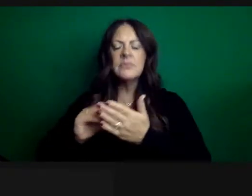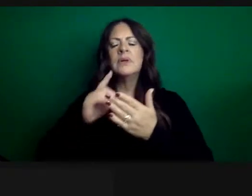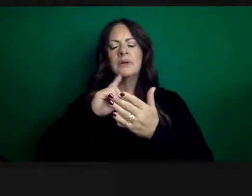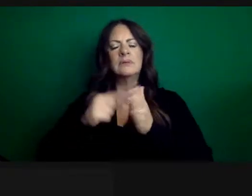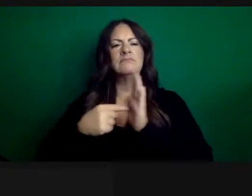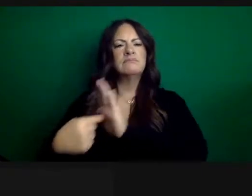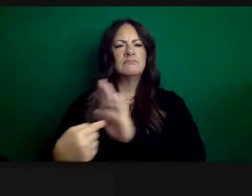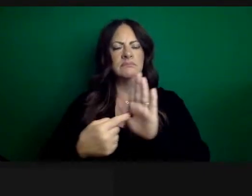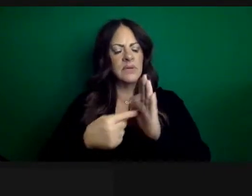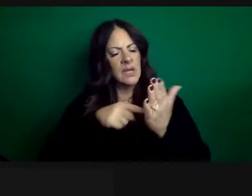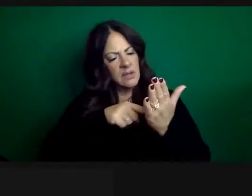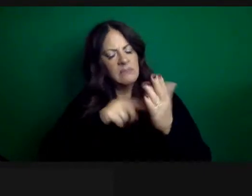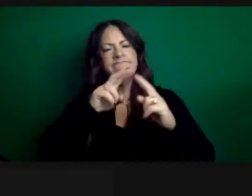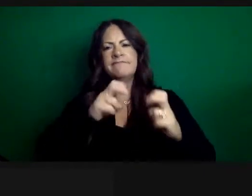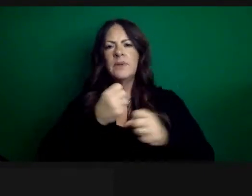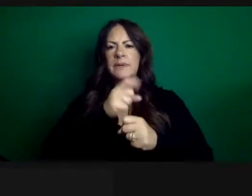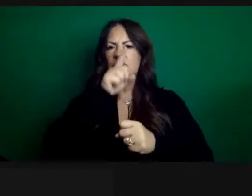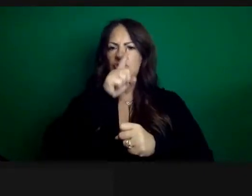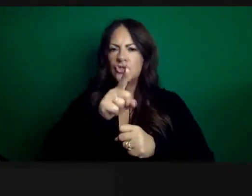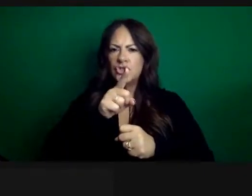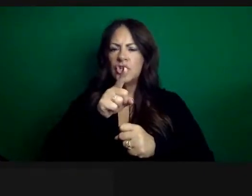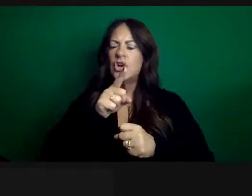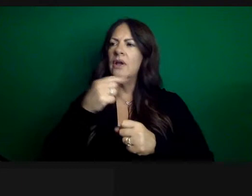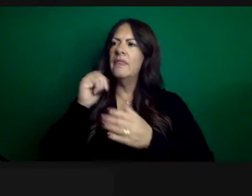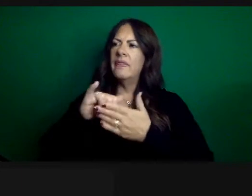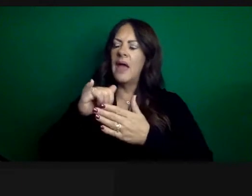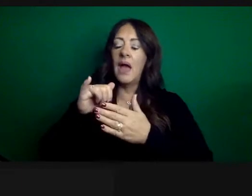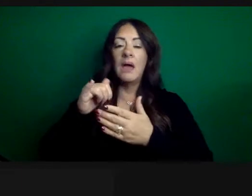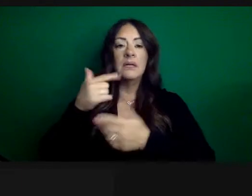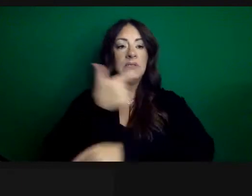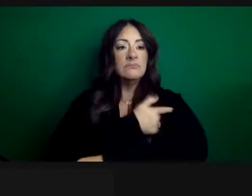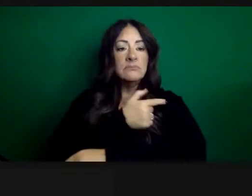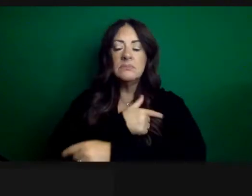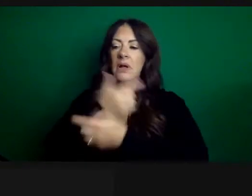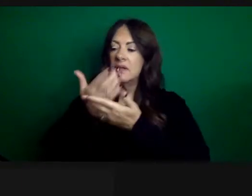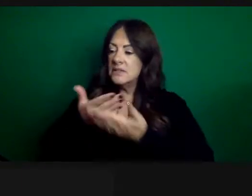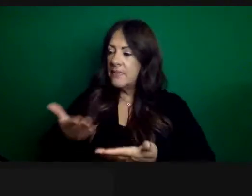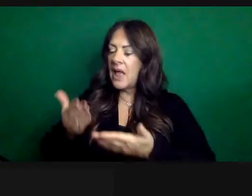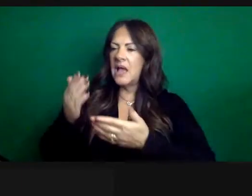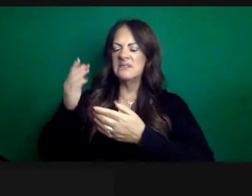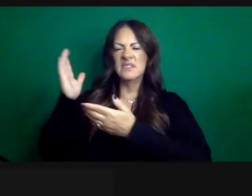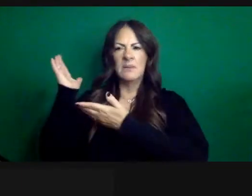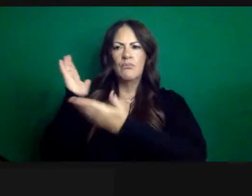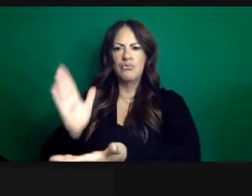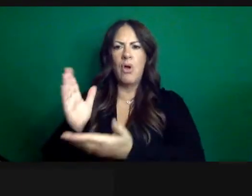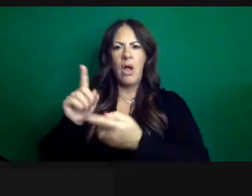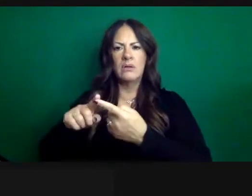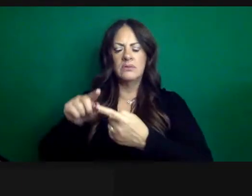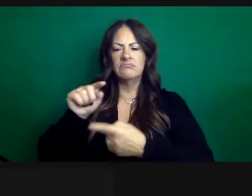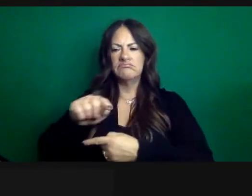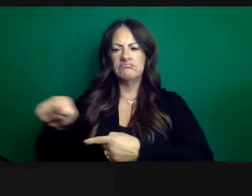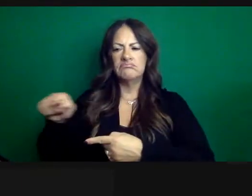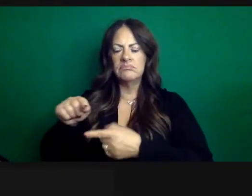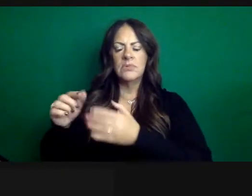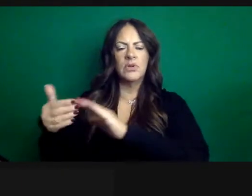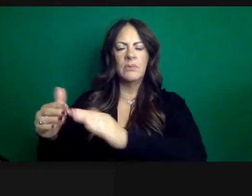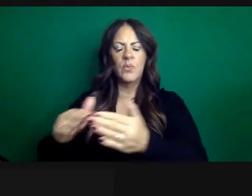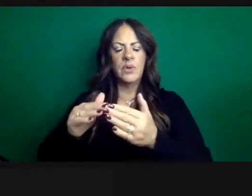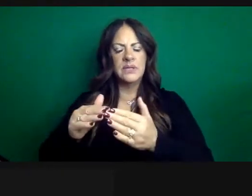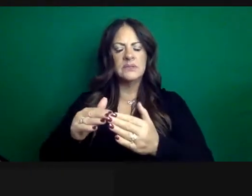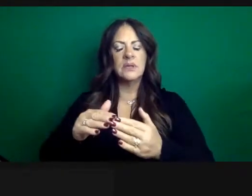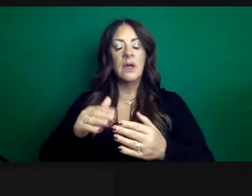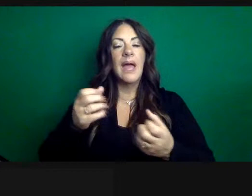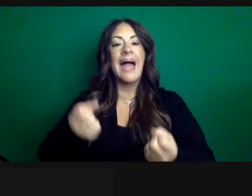to keep supply going to the communities, our allocation strategy. In terms of specific